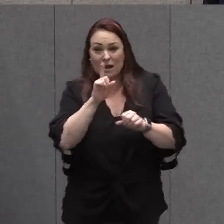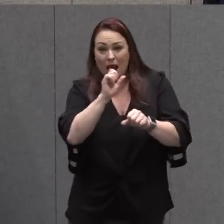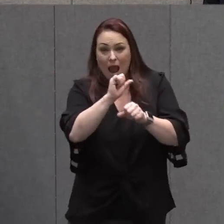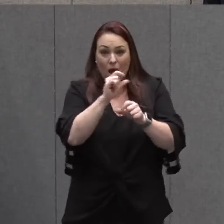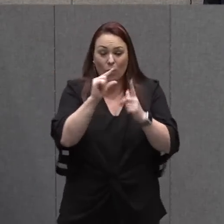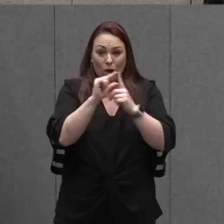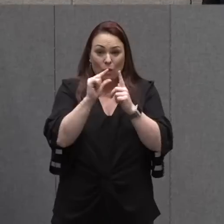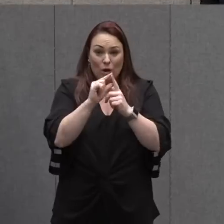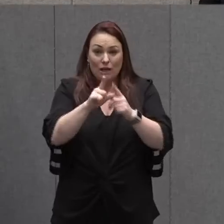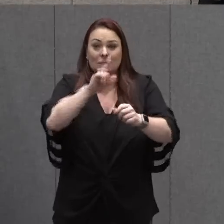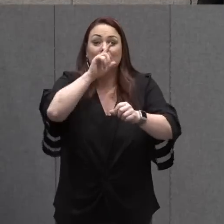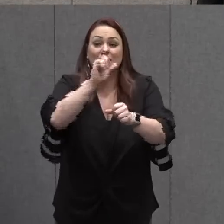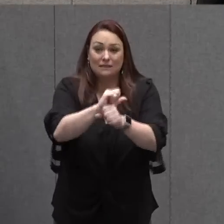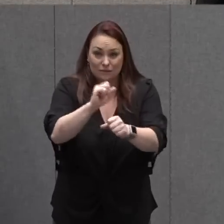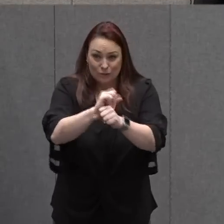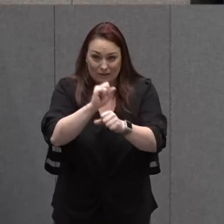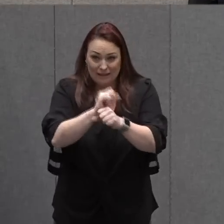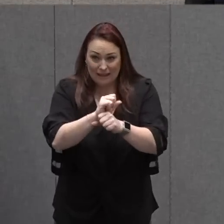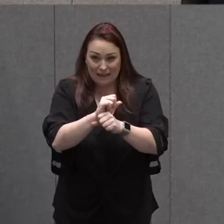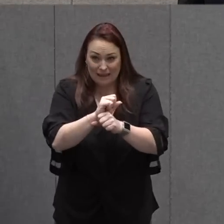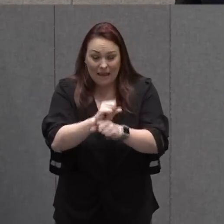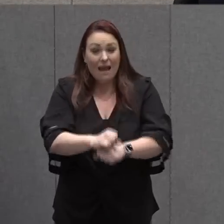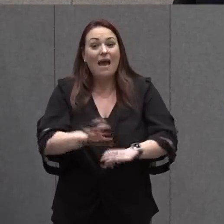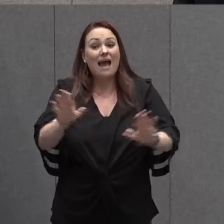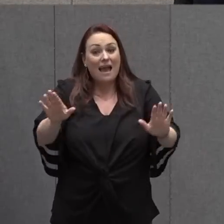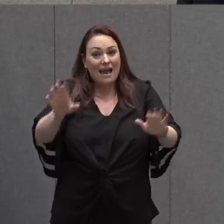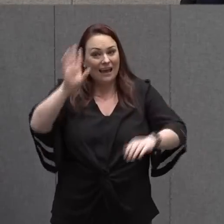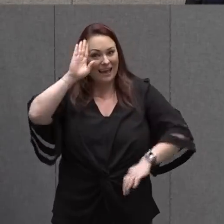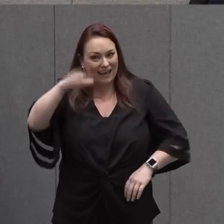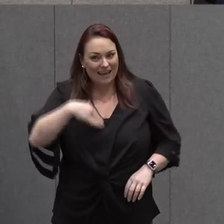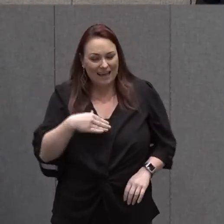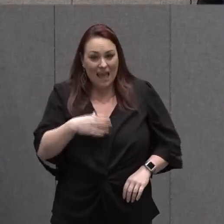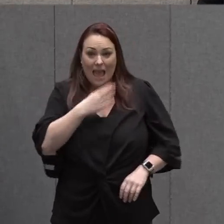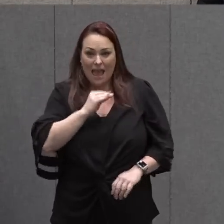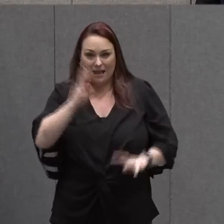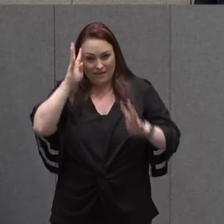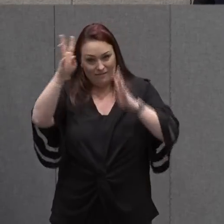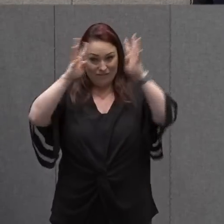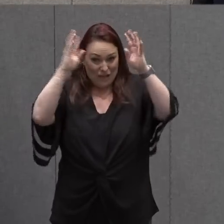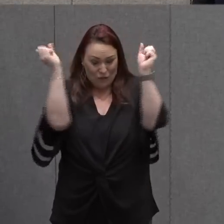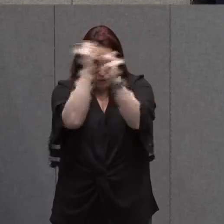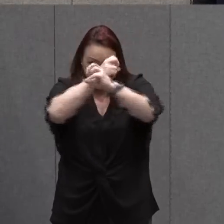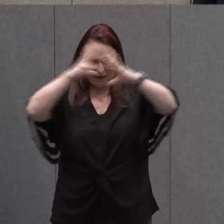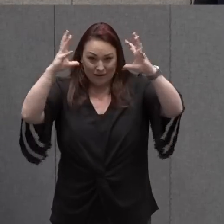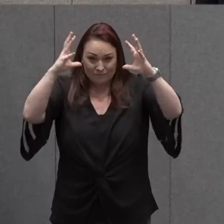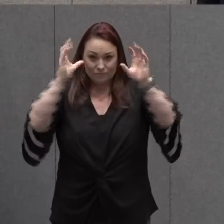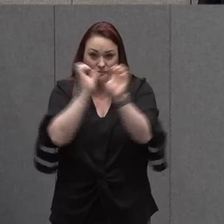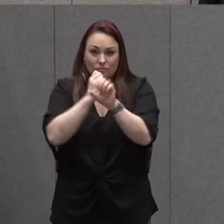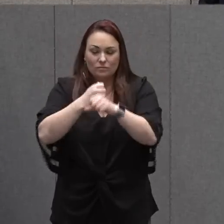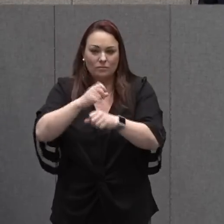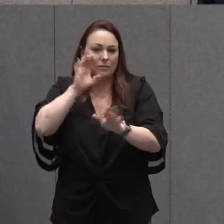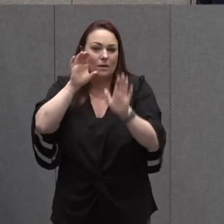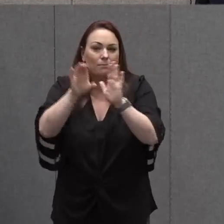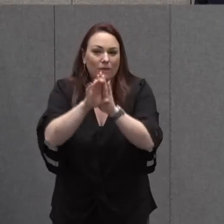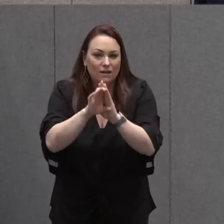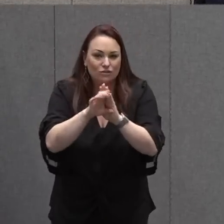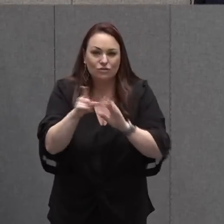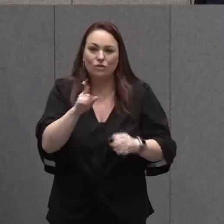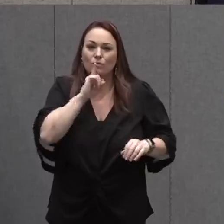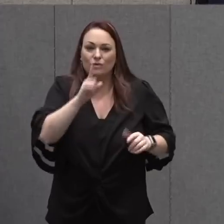literally, and figuratively, that's another one, create pictures or real